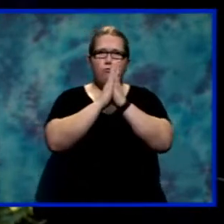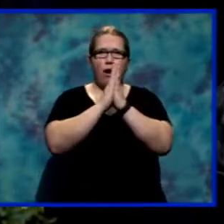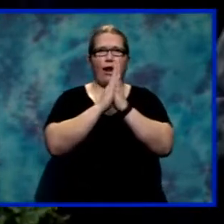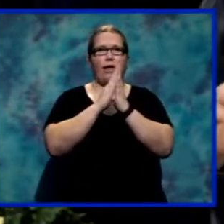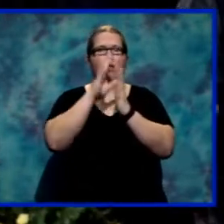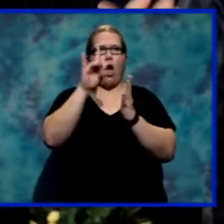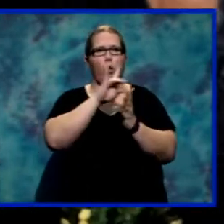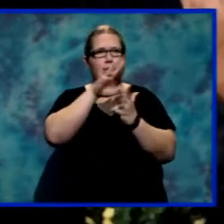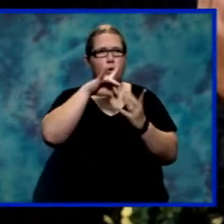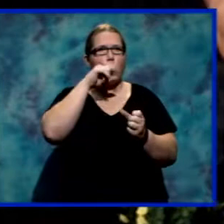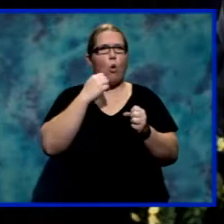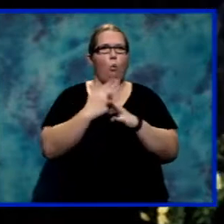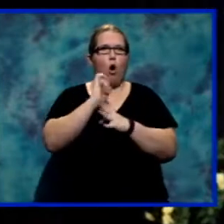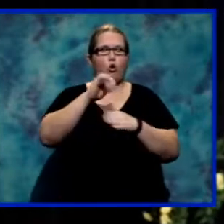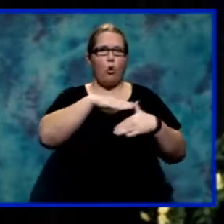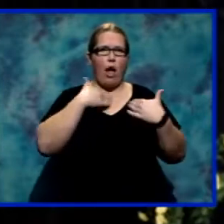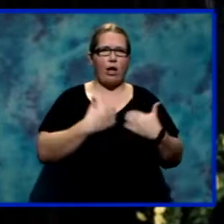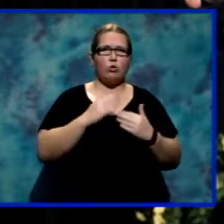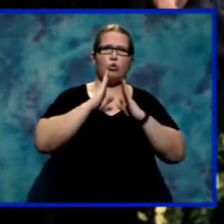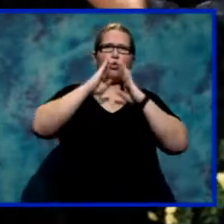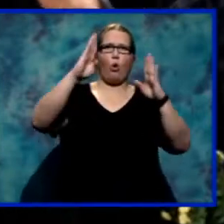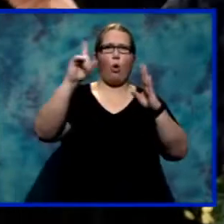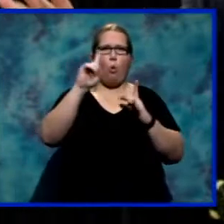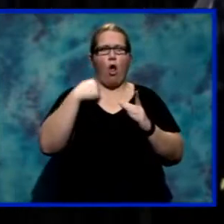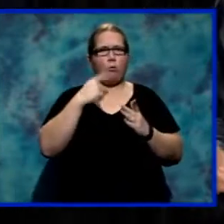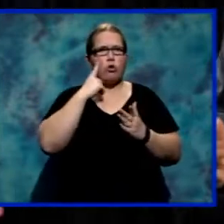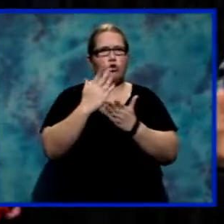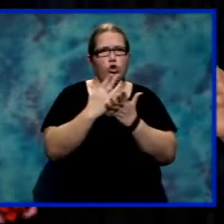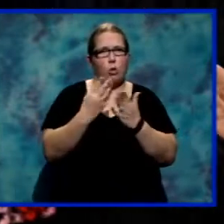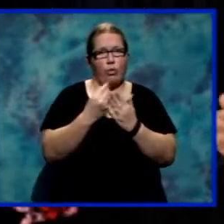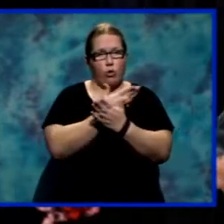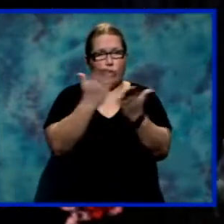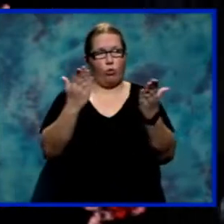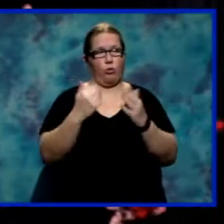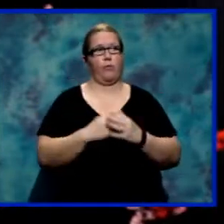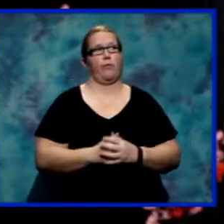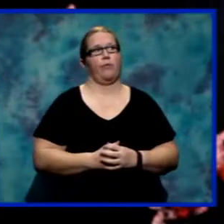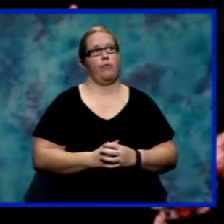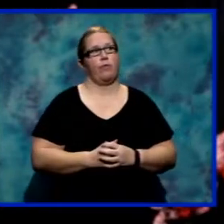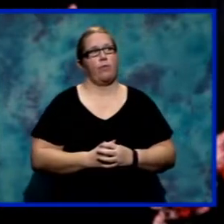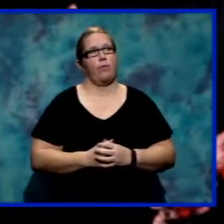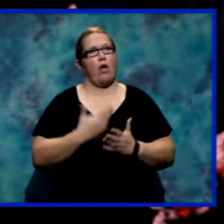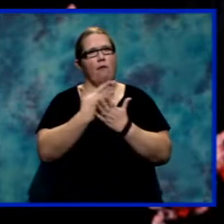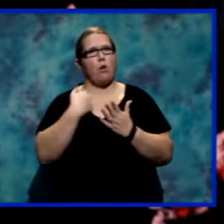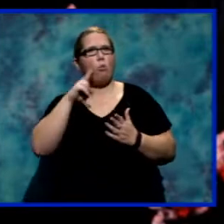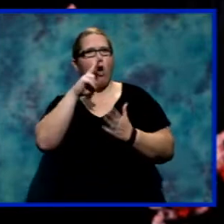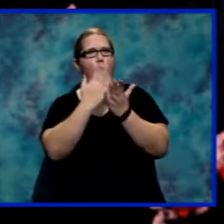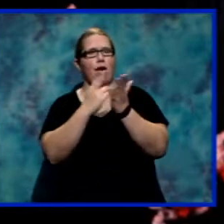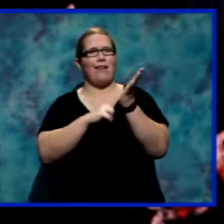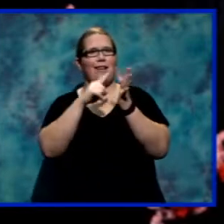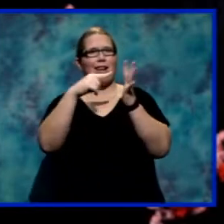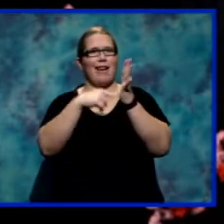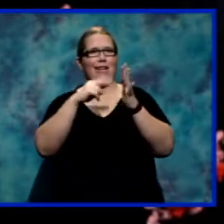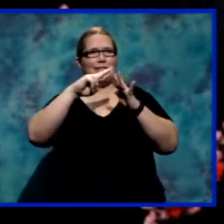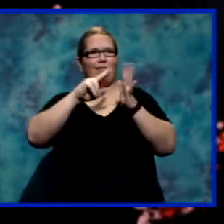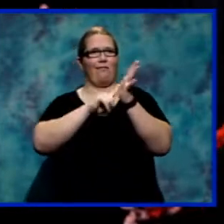heart and call you to what I'm trying to share with you. I've been watching on Netflix.